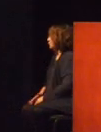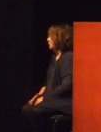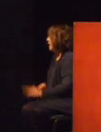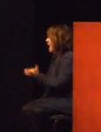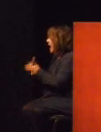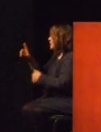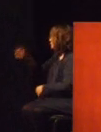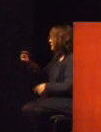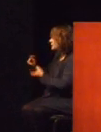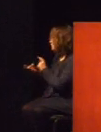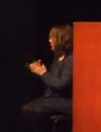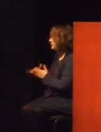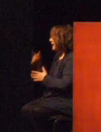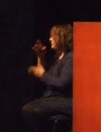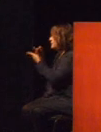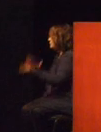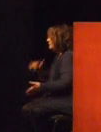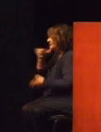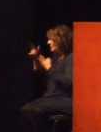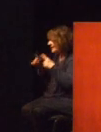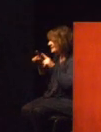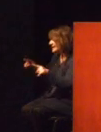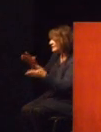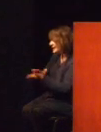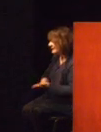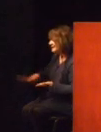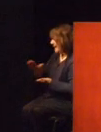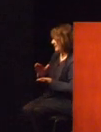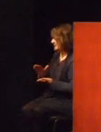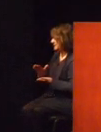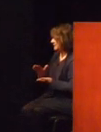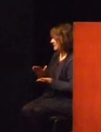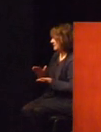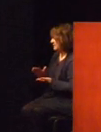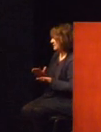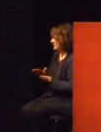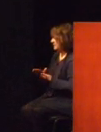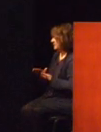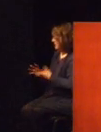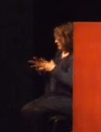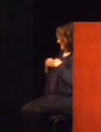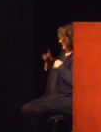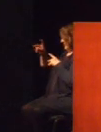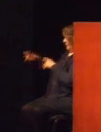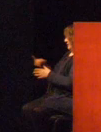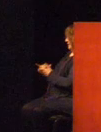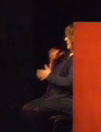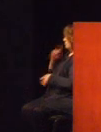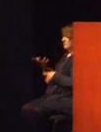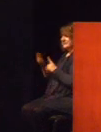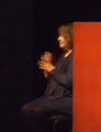do you need to change that for the students who are not successful on this campus? But taking the questions that really gnaw at